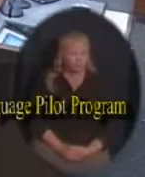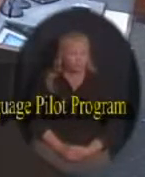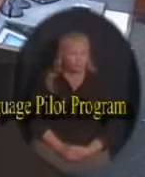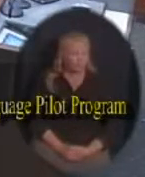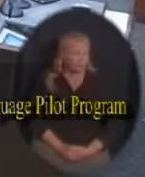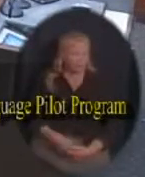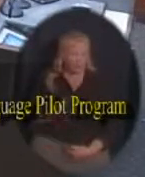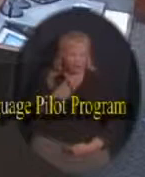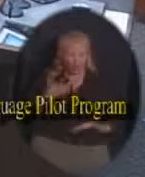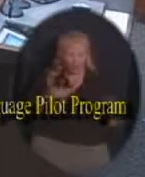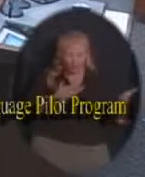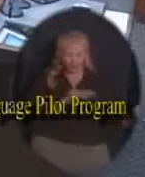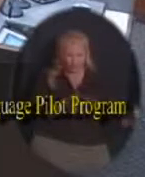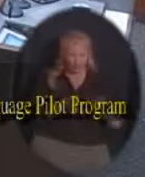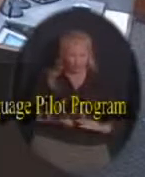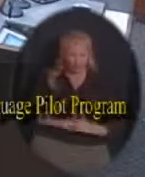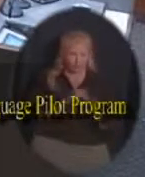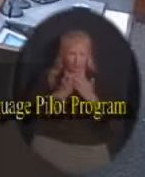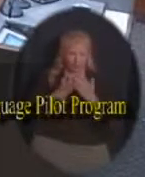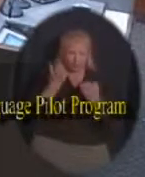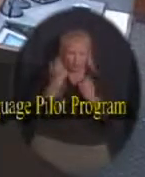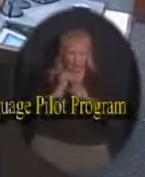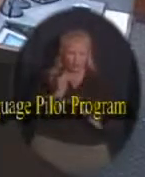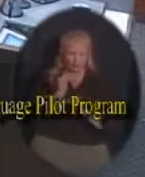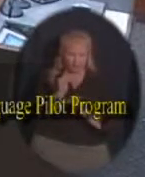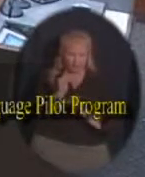I move that we implement a limited